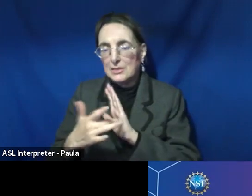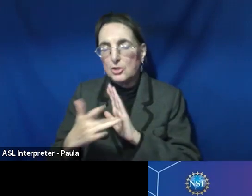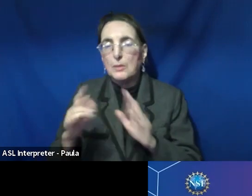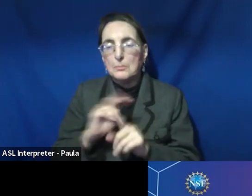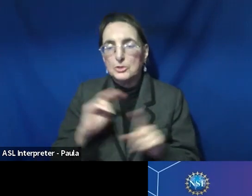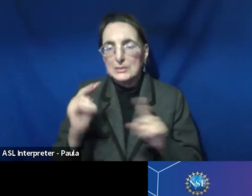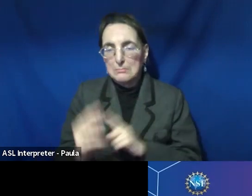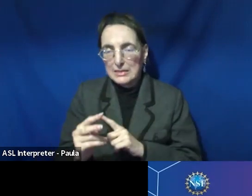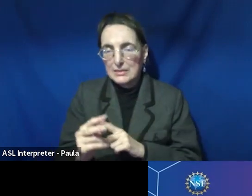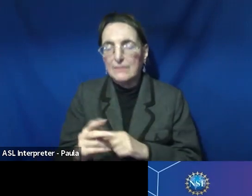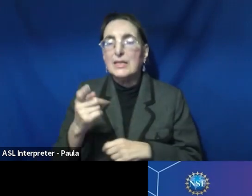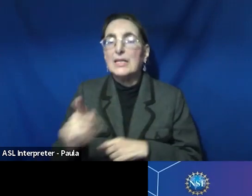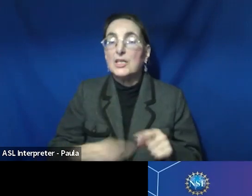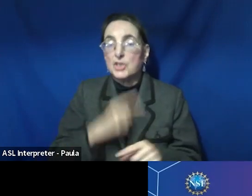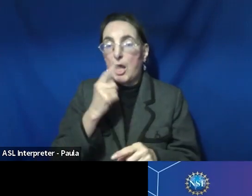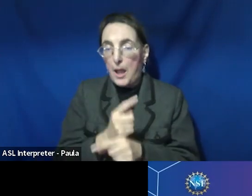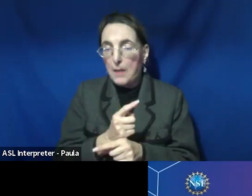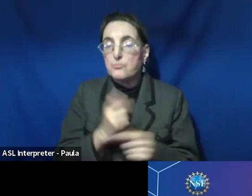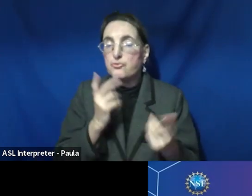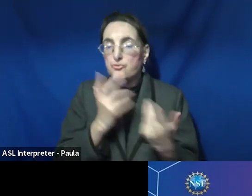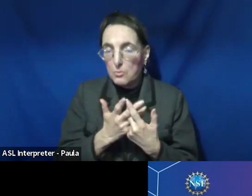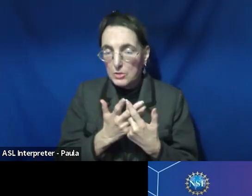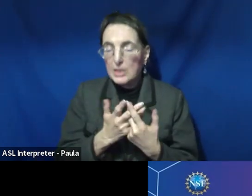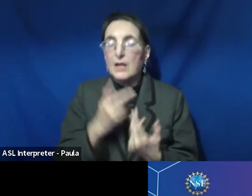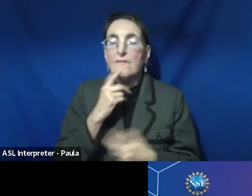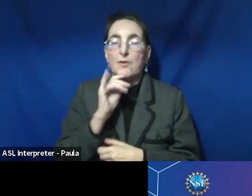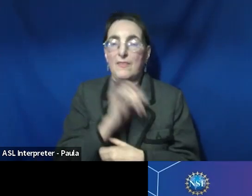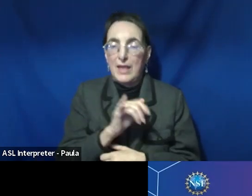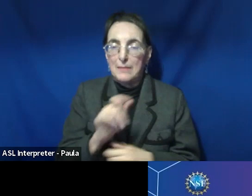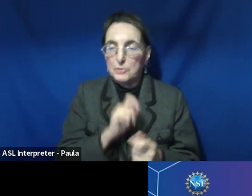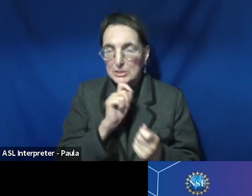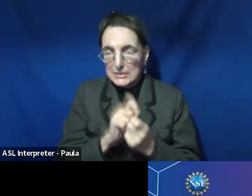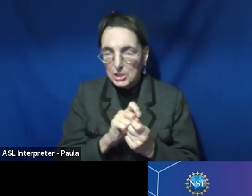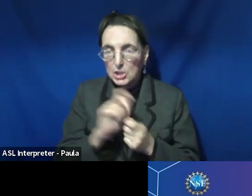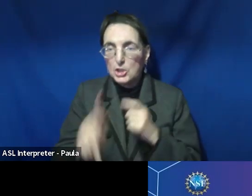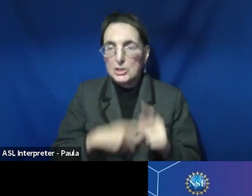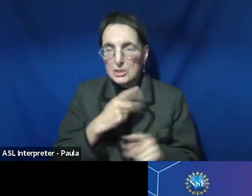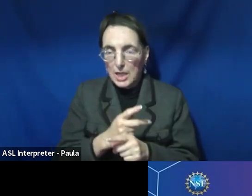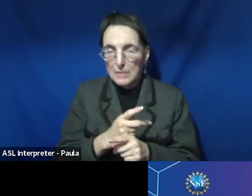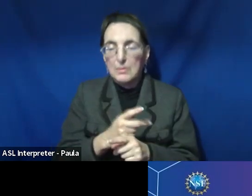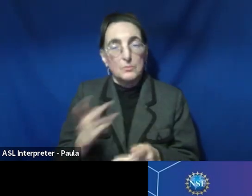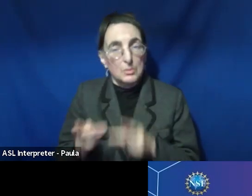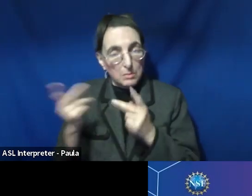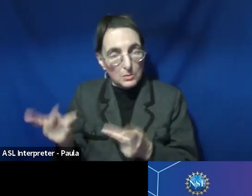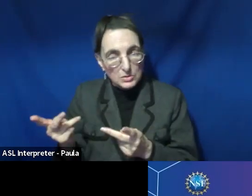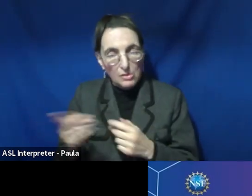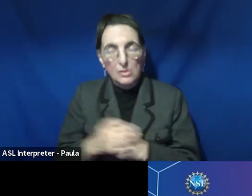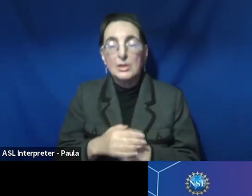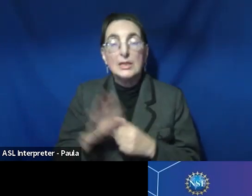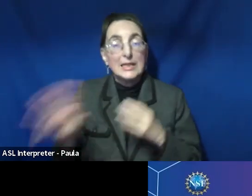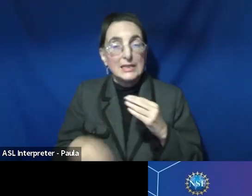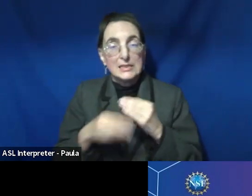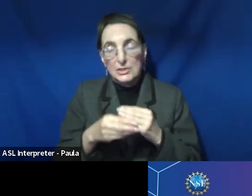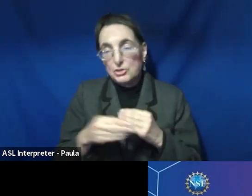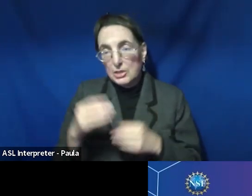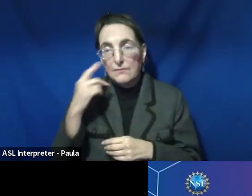perspective is appropriate for that particular type of proposal. In addition,